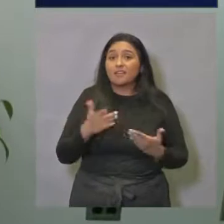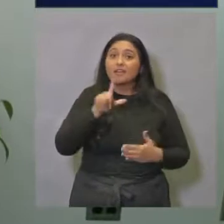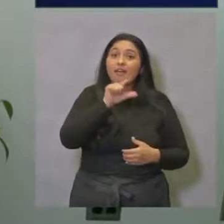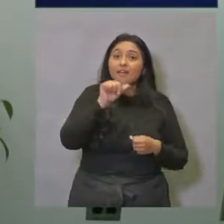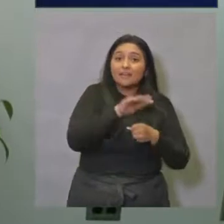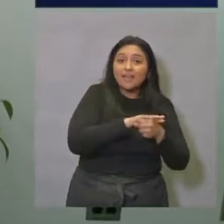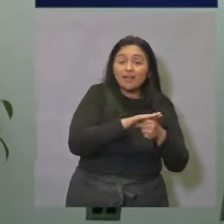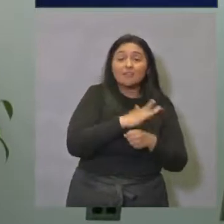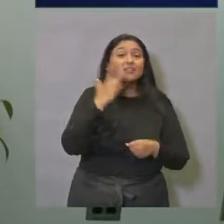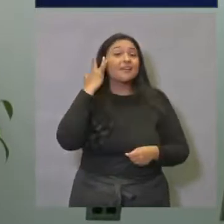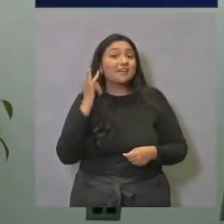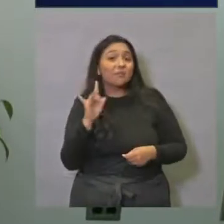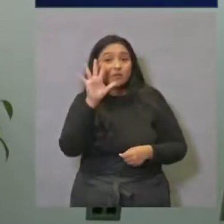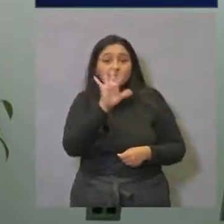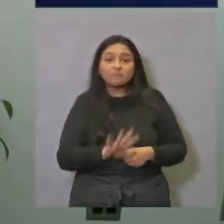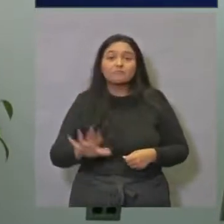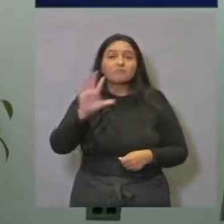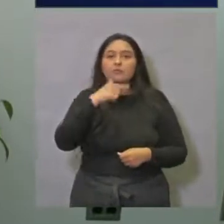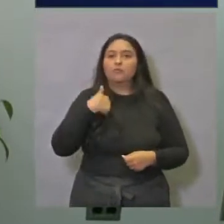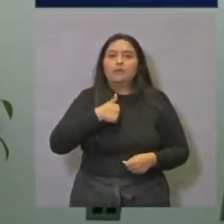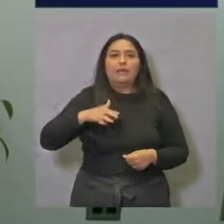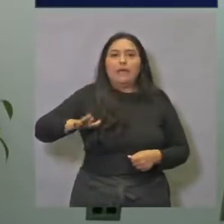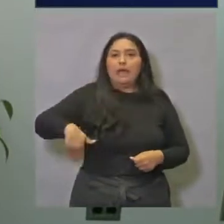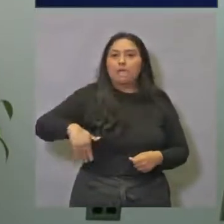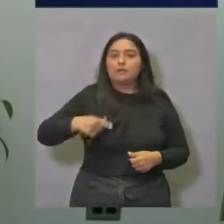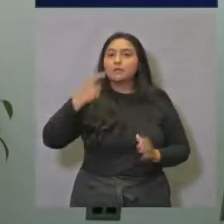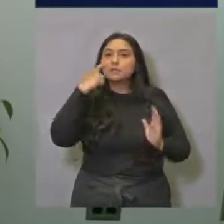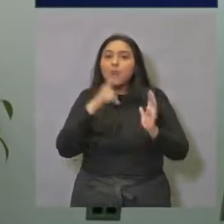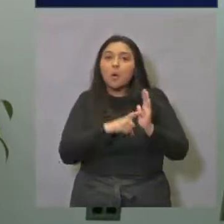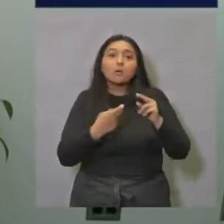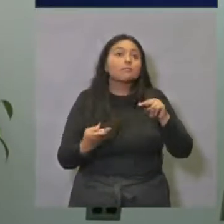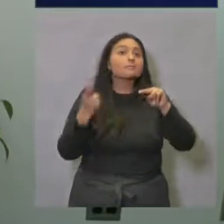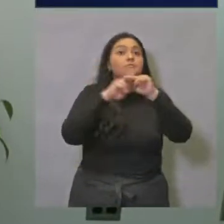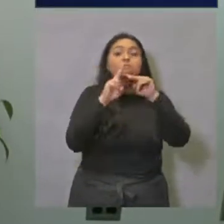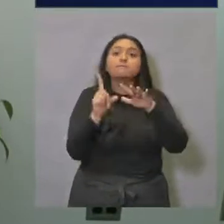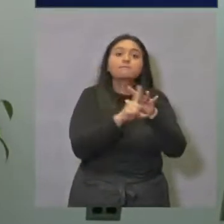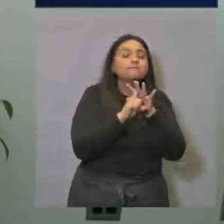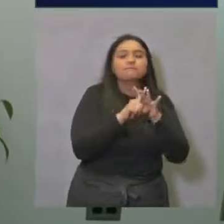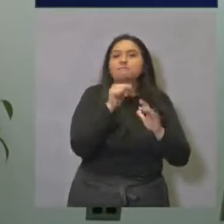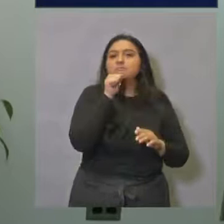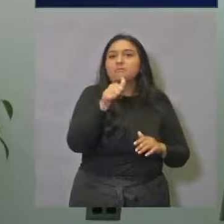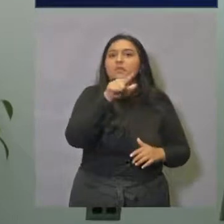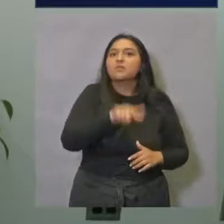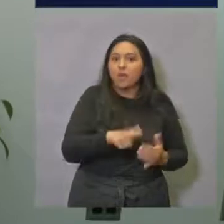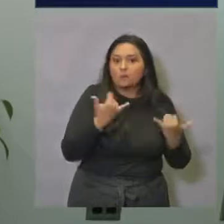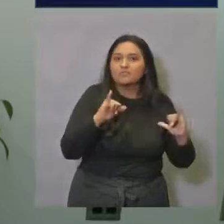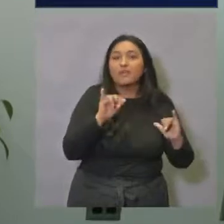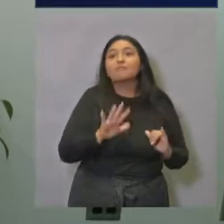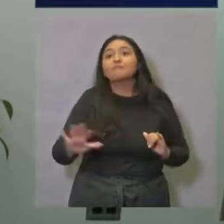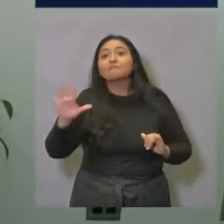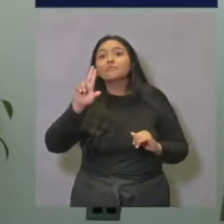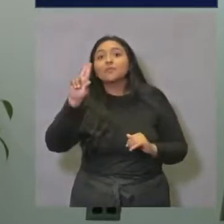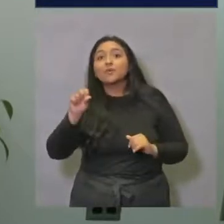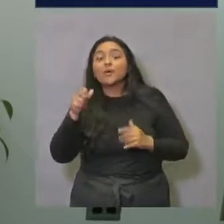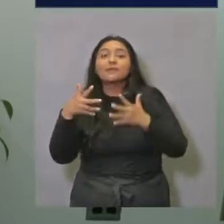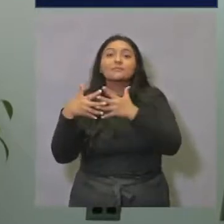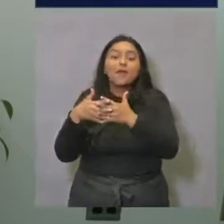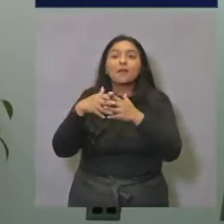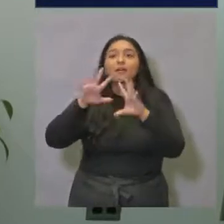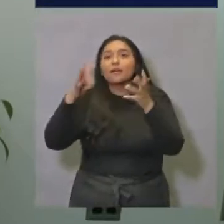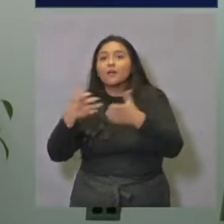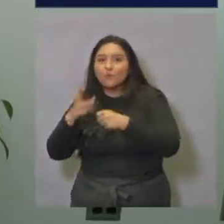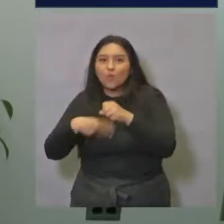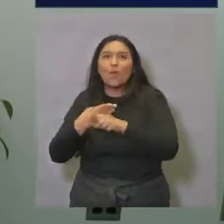we've witnessed across so many other states across the country and across the world. I'm really grateful for all of our residents